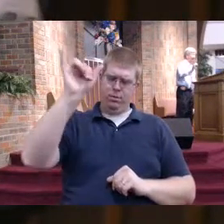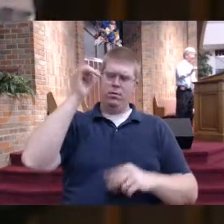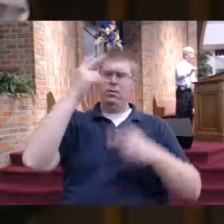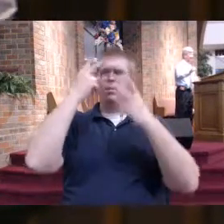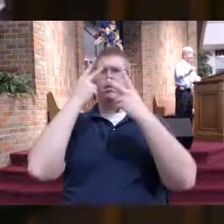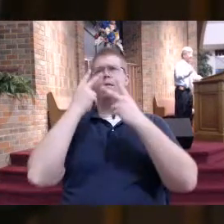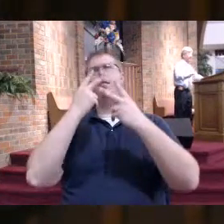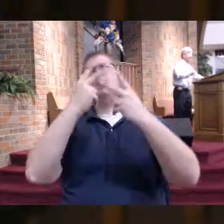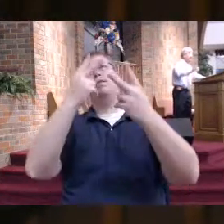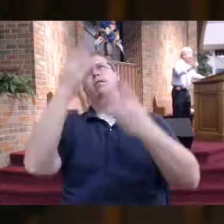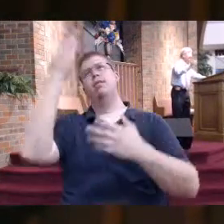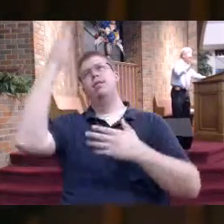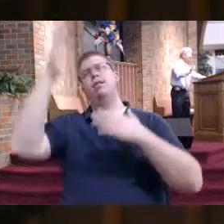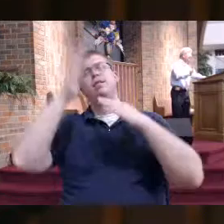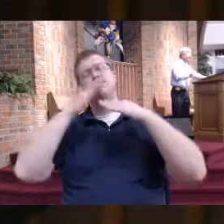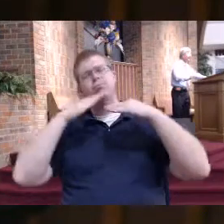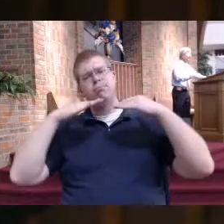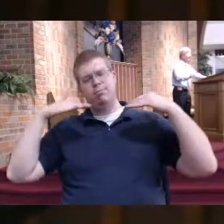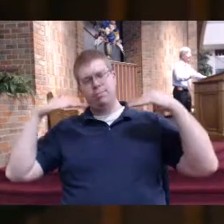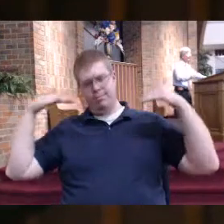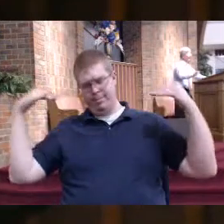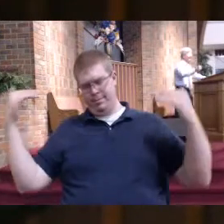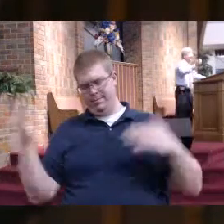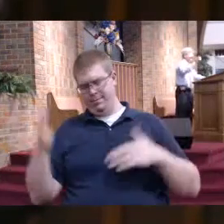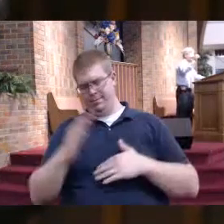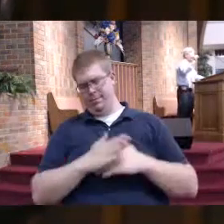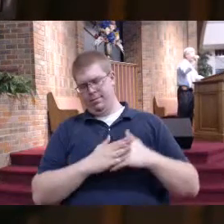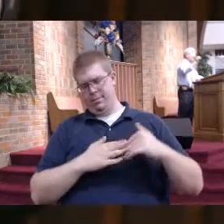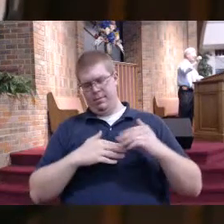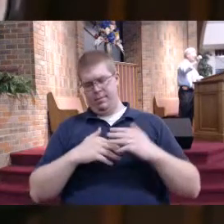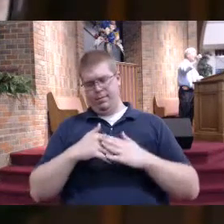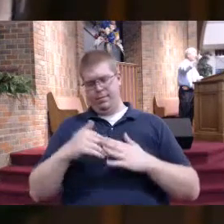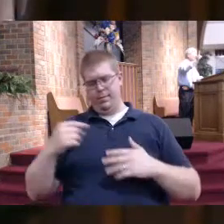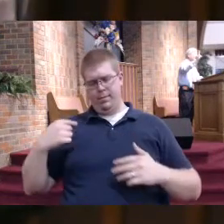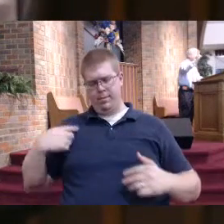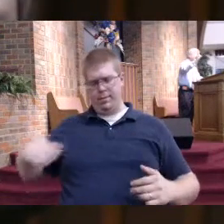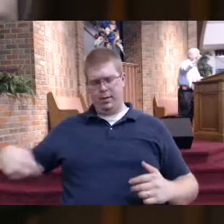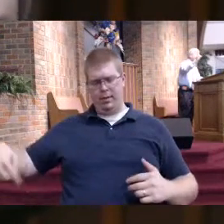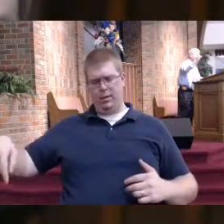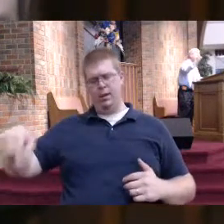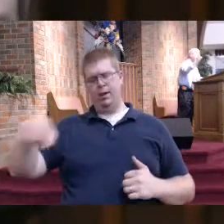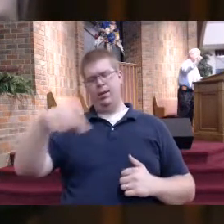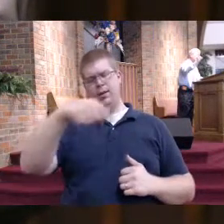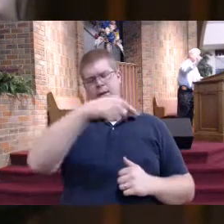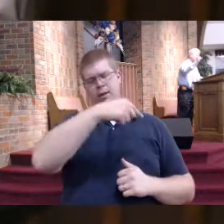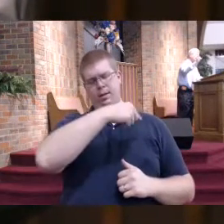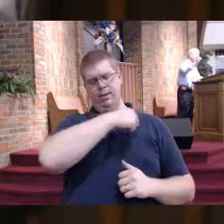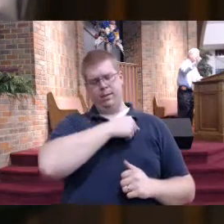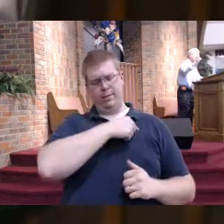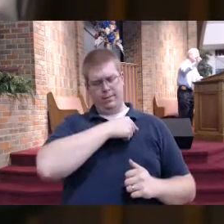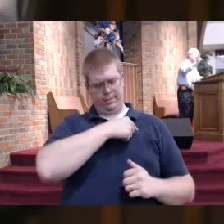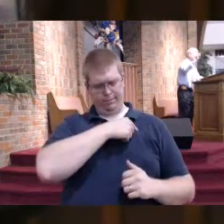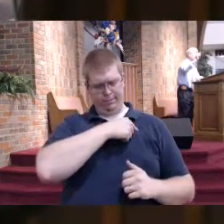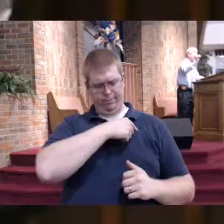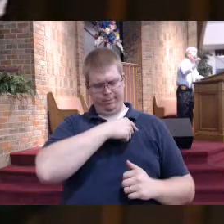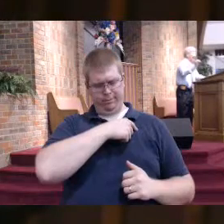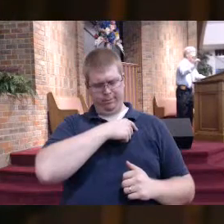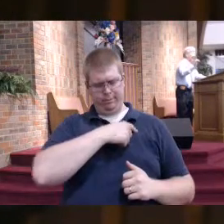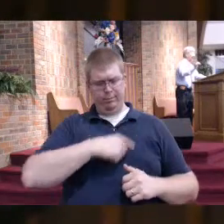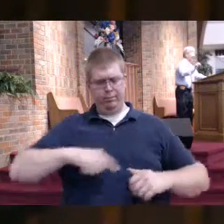smile of the blessed giver gladdens all our longing